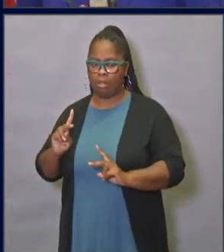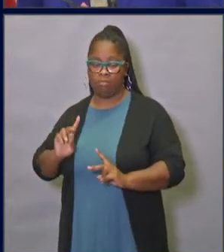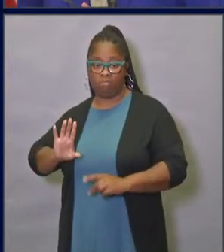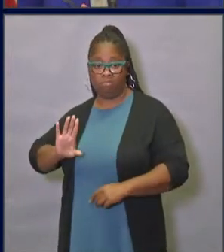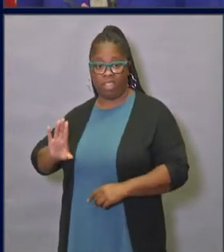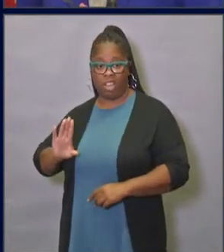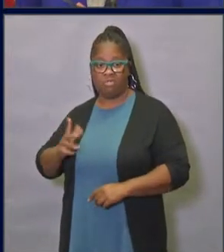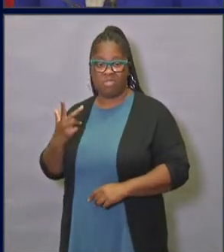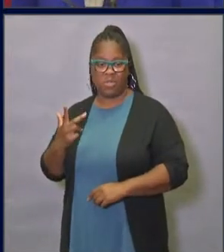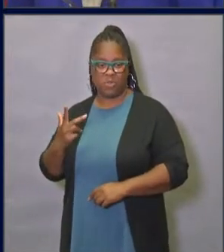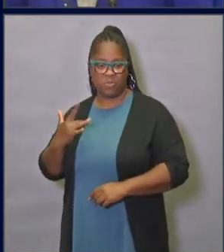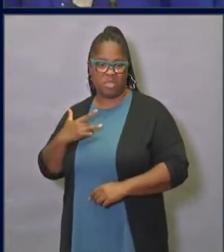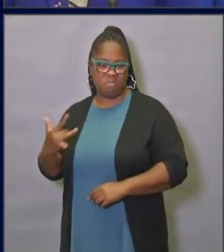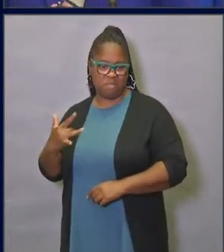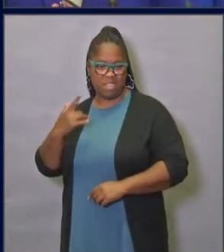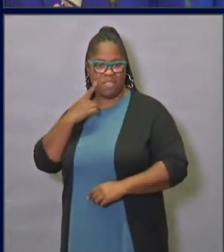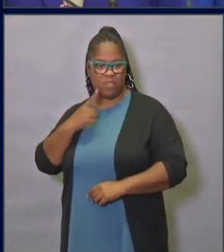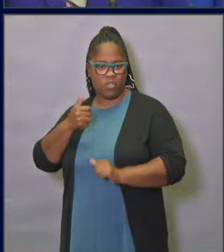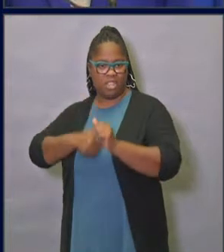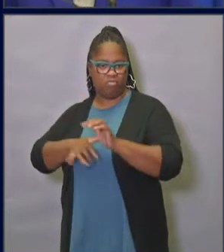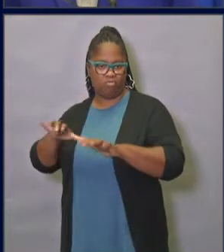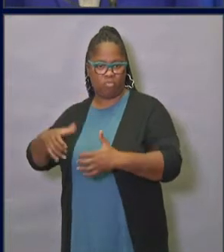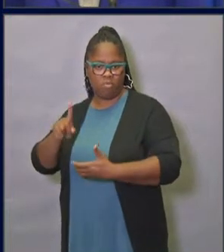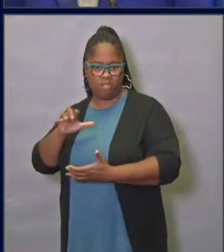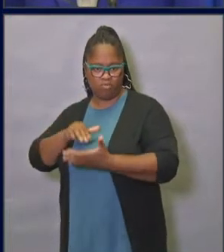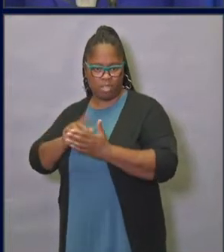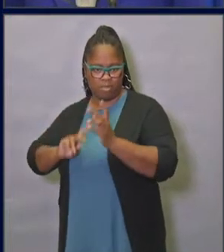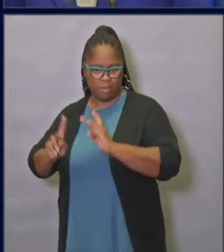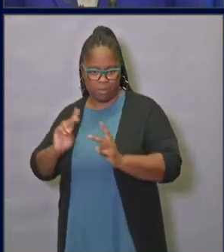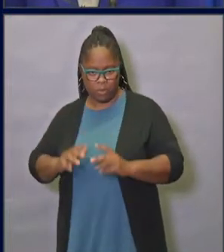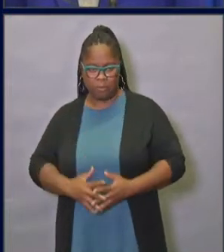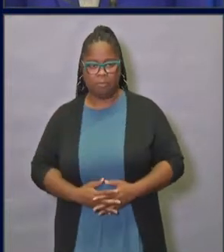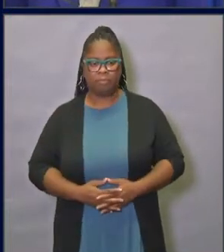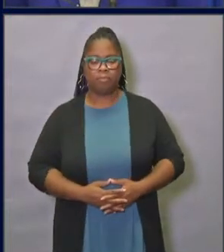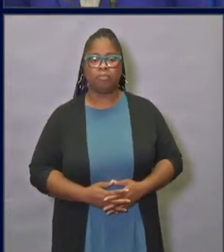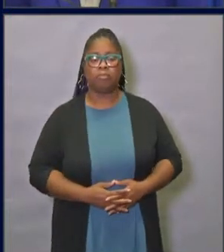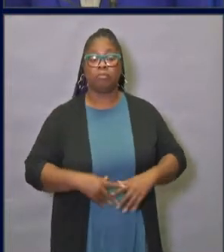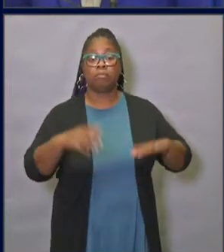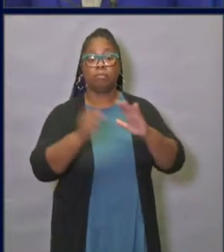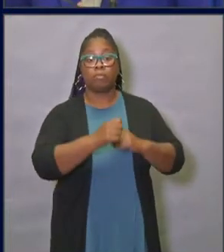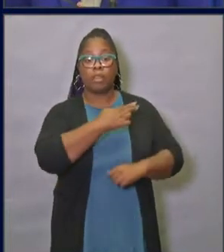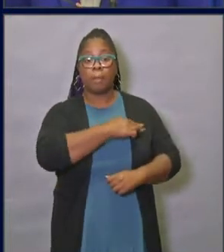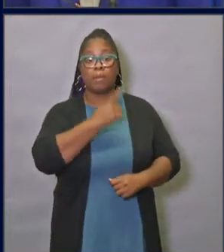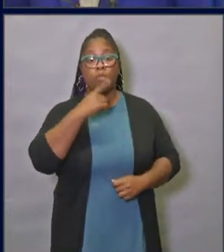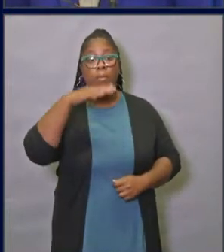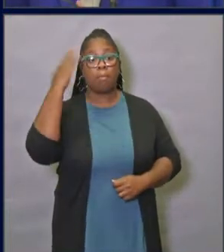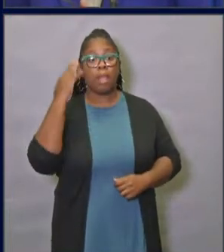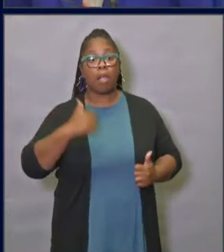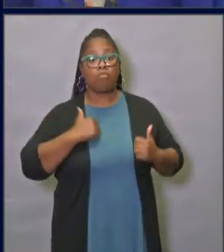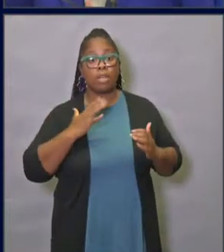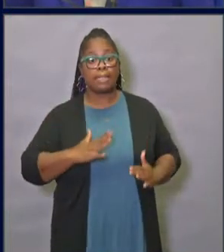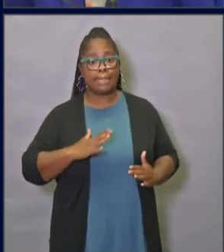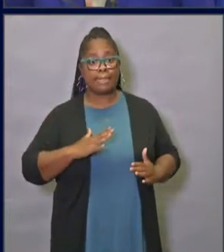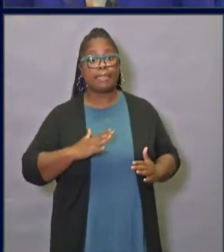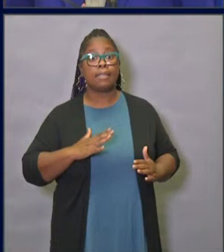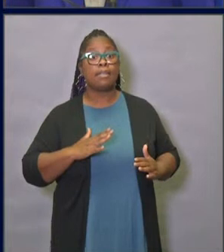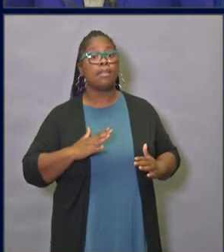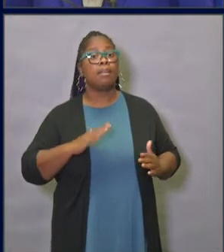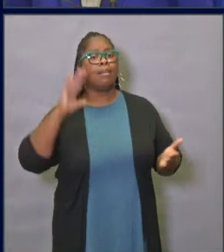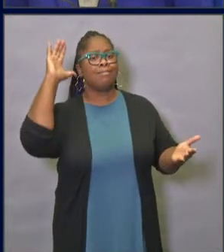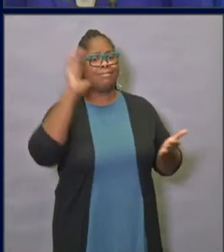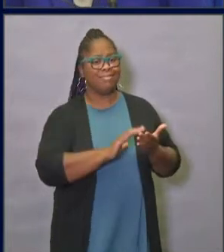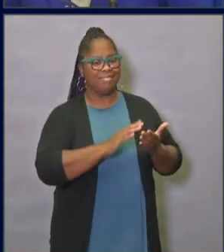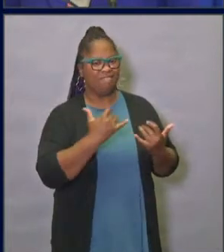hospitalization rate of 3 hospitalizations per 100,000 people. Hospitalizations among Black residents dropped to 5